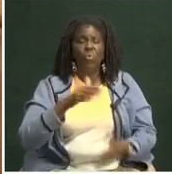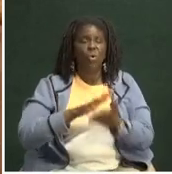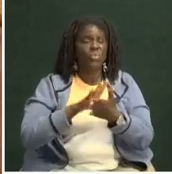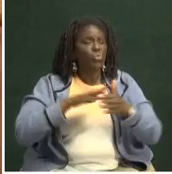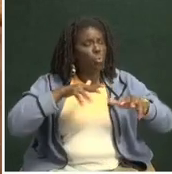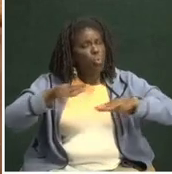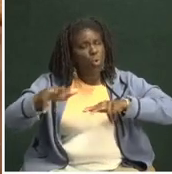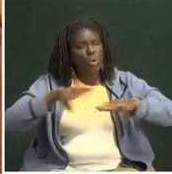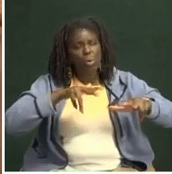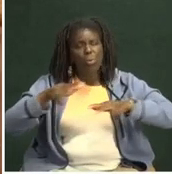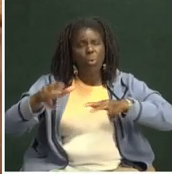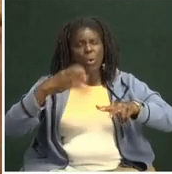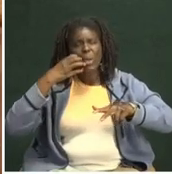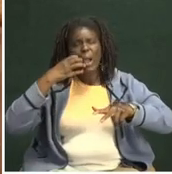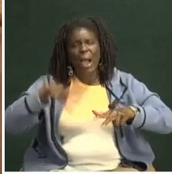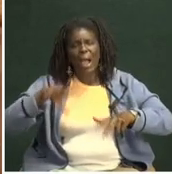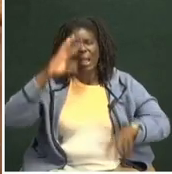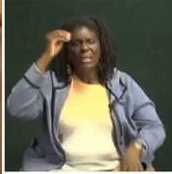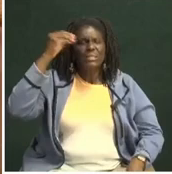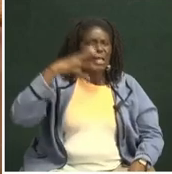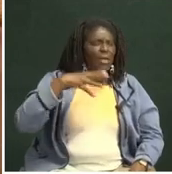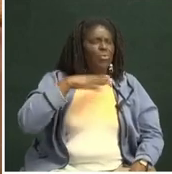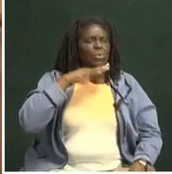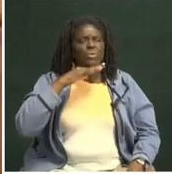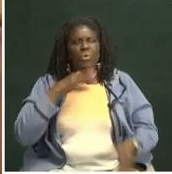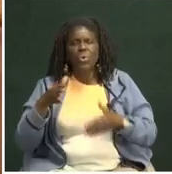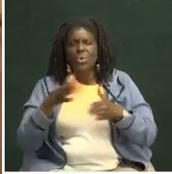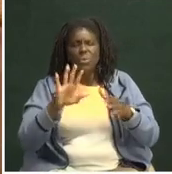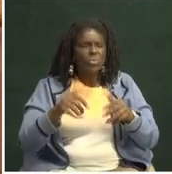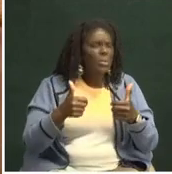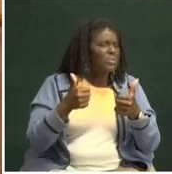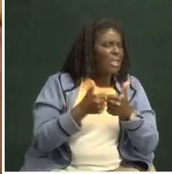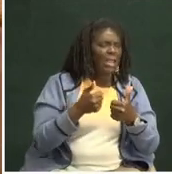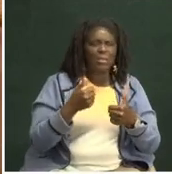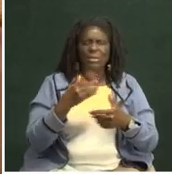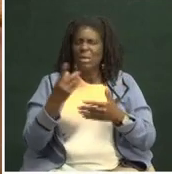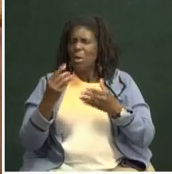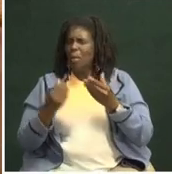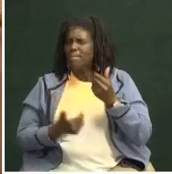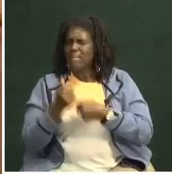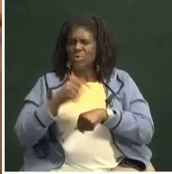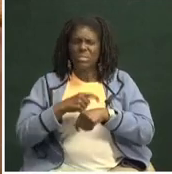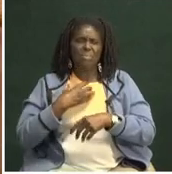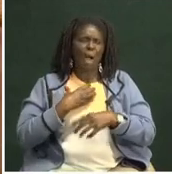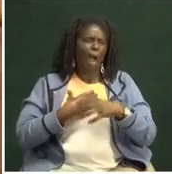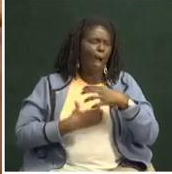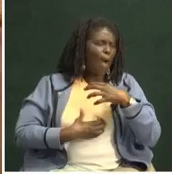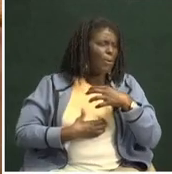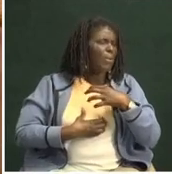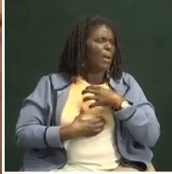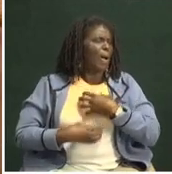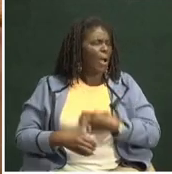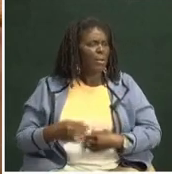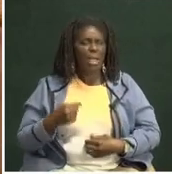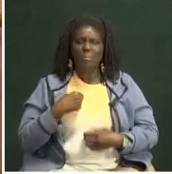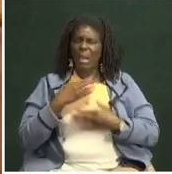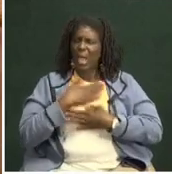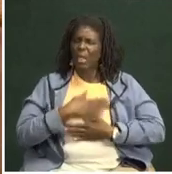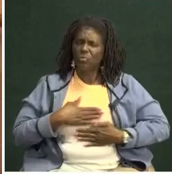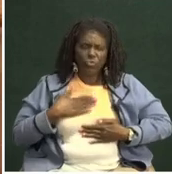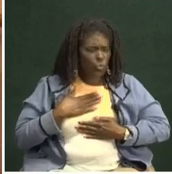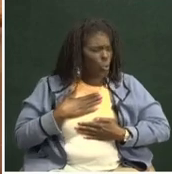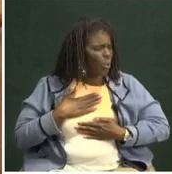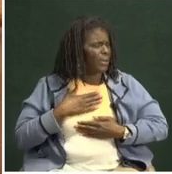roads was challenging, but I endured every step because of friends and the reward of